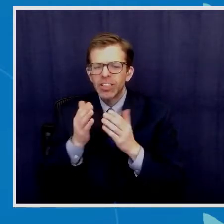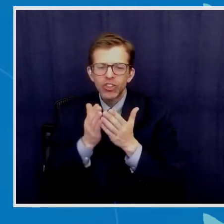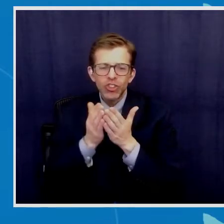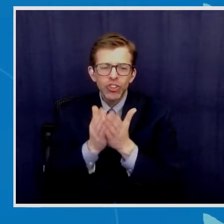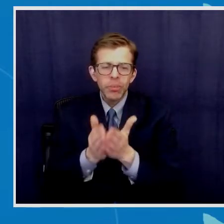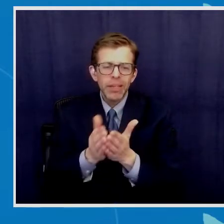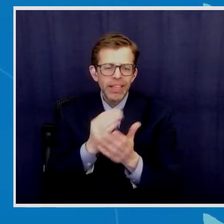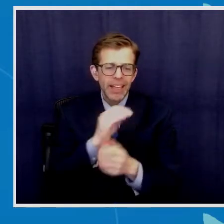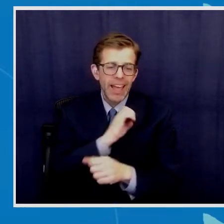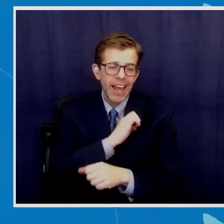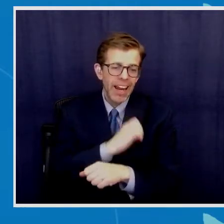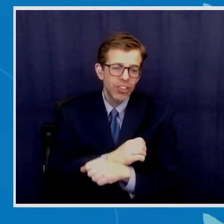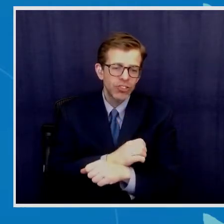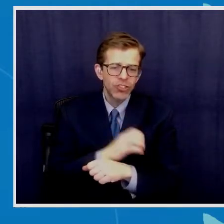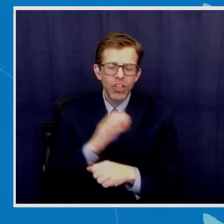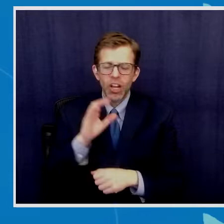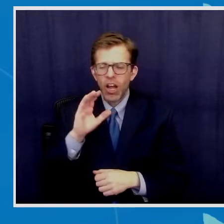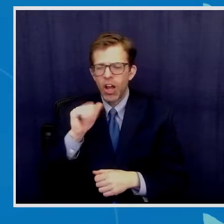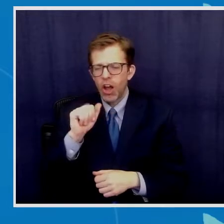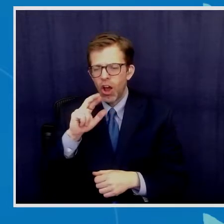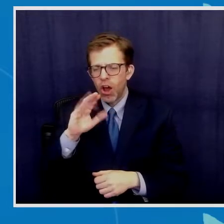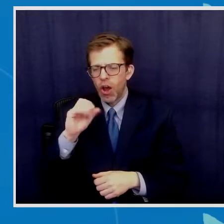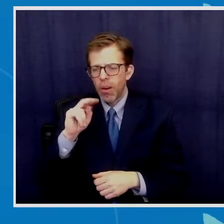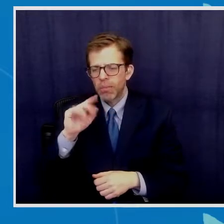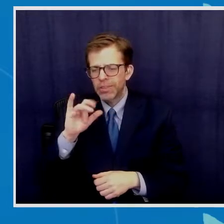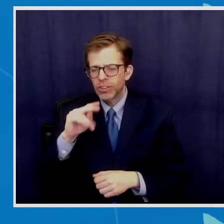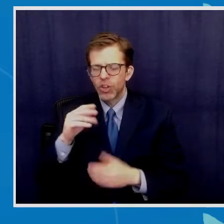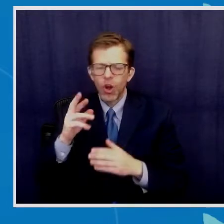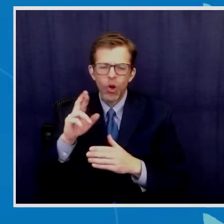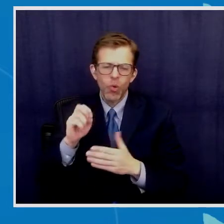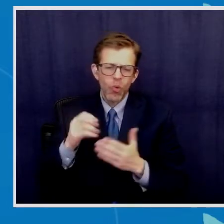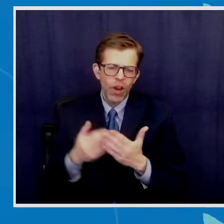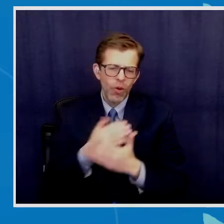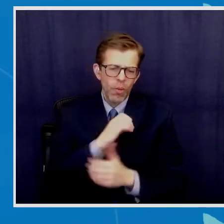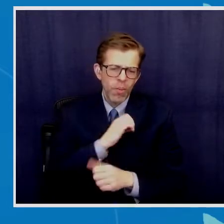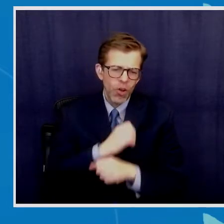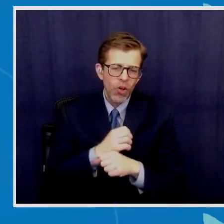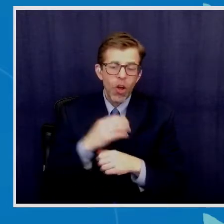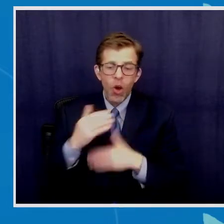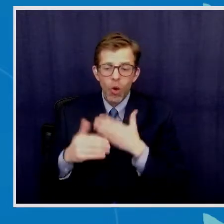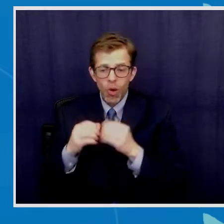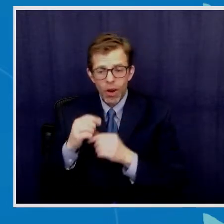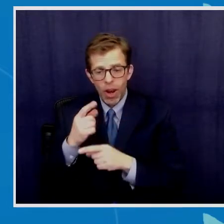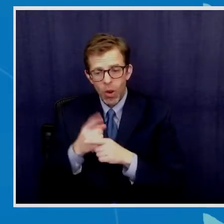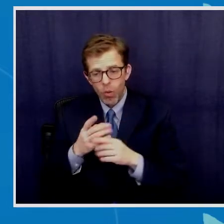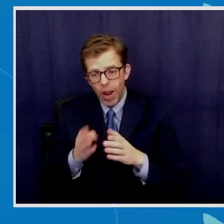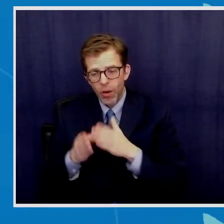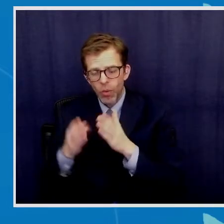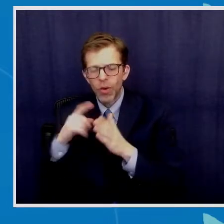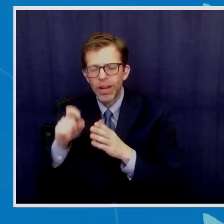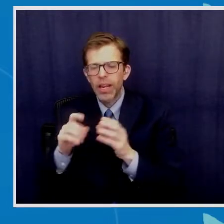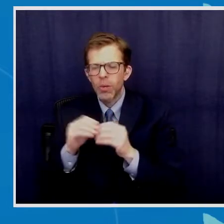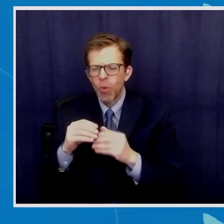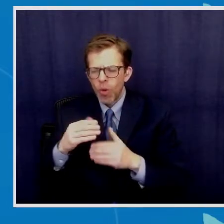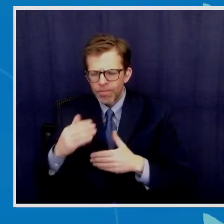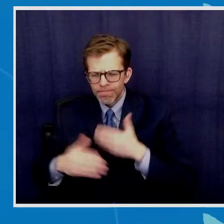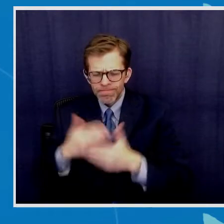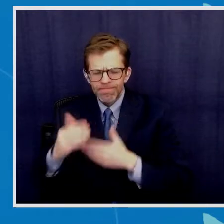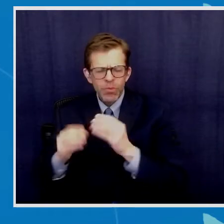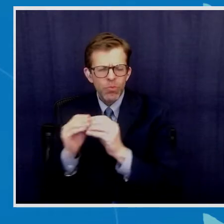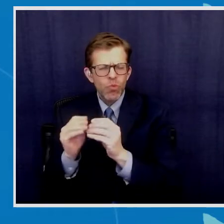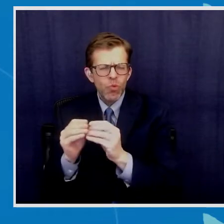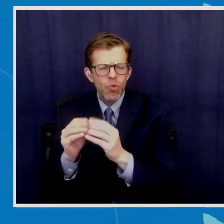and decarbonization and renewable energy, and it's going in the right direction, and we need more momentum, and that